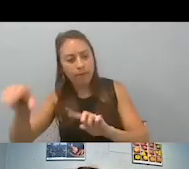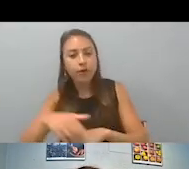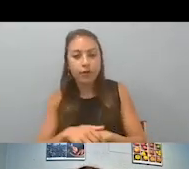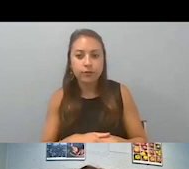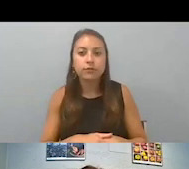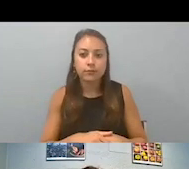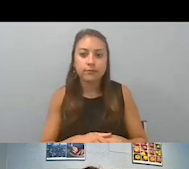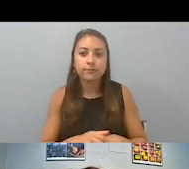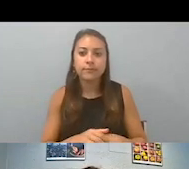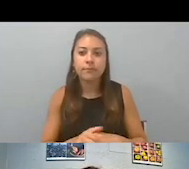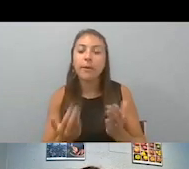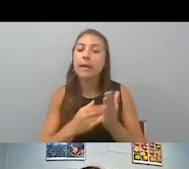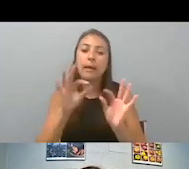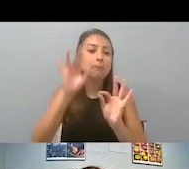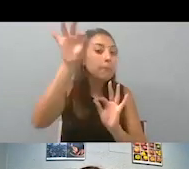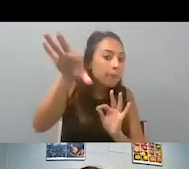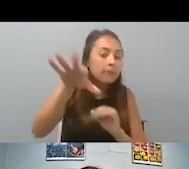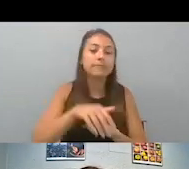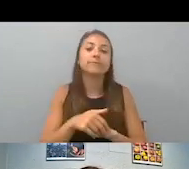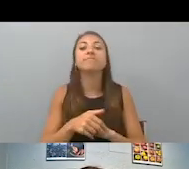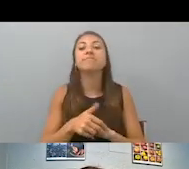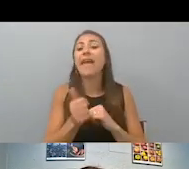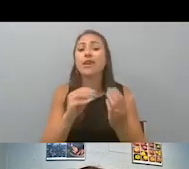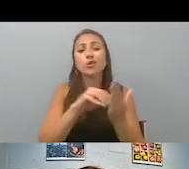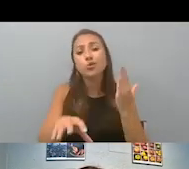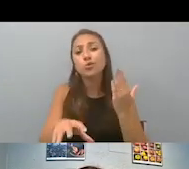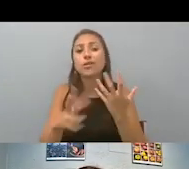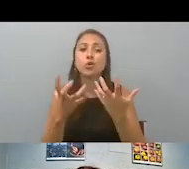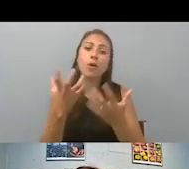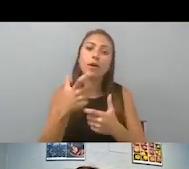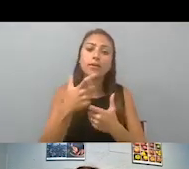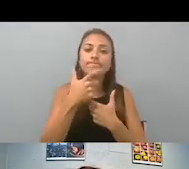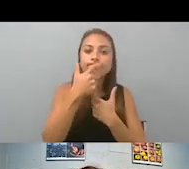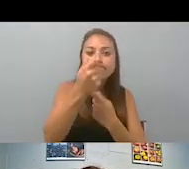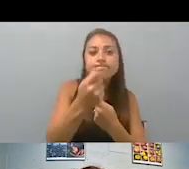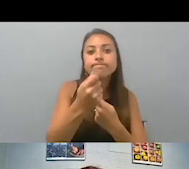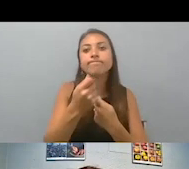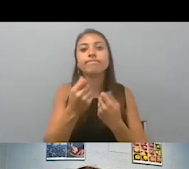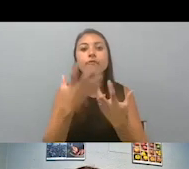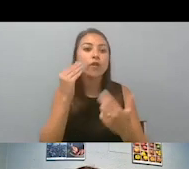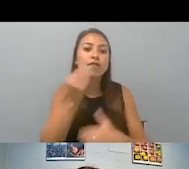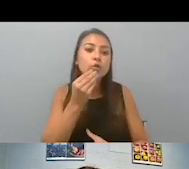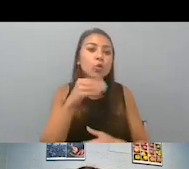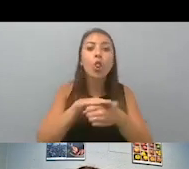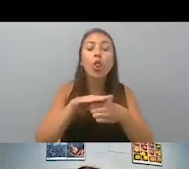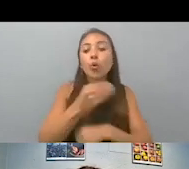would always interested in having students around who have a real interest in food, local